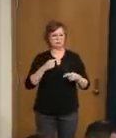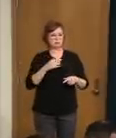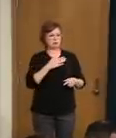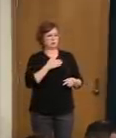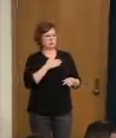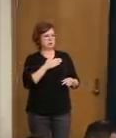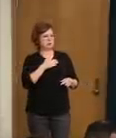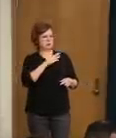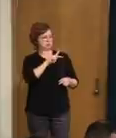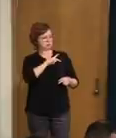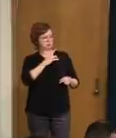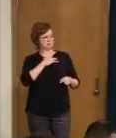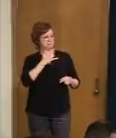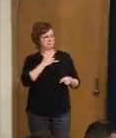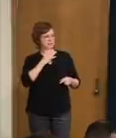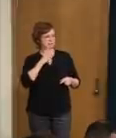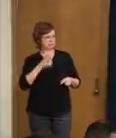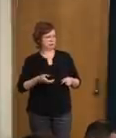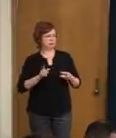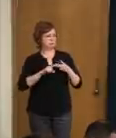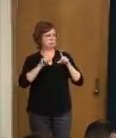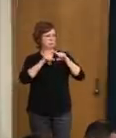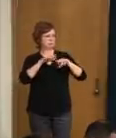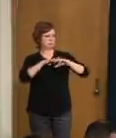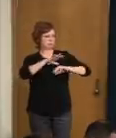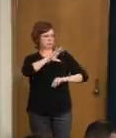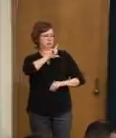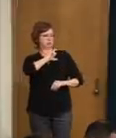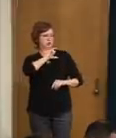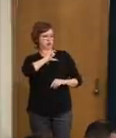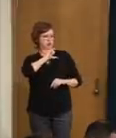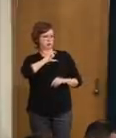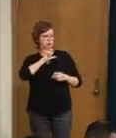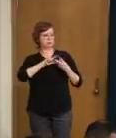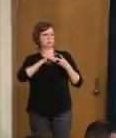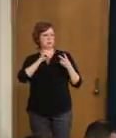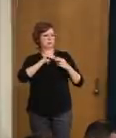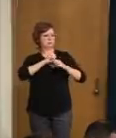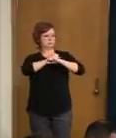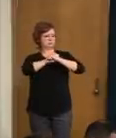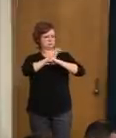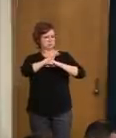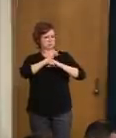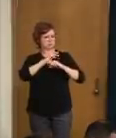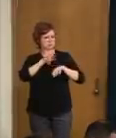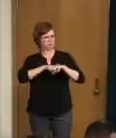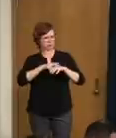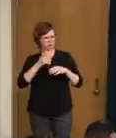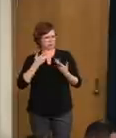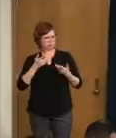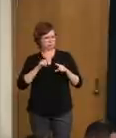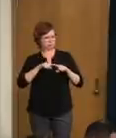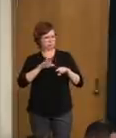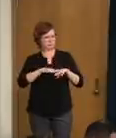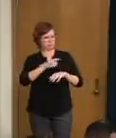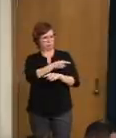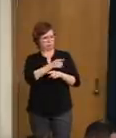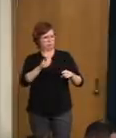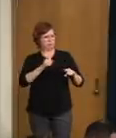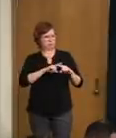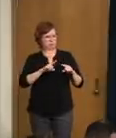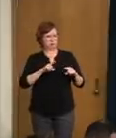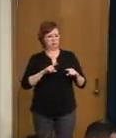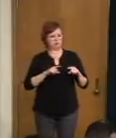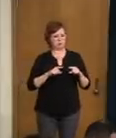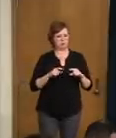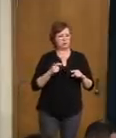obviously I rely on law enforcement and all the other measures in place in society to protect me, and like everyone else. But,